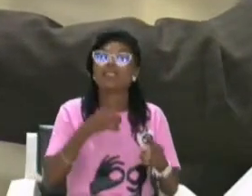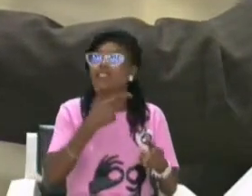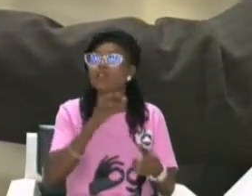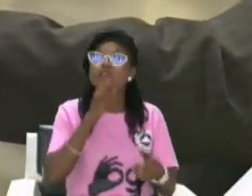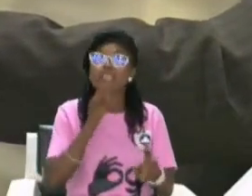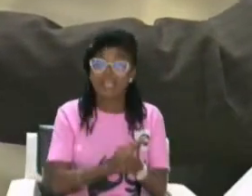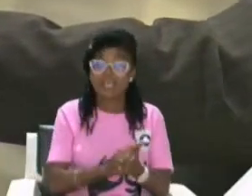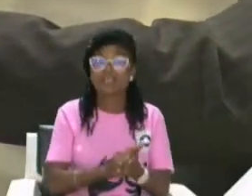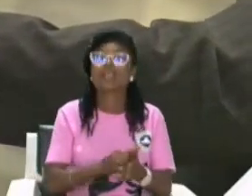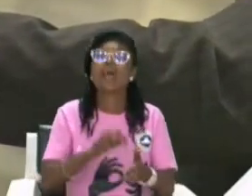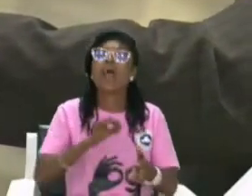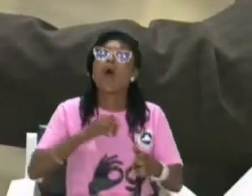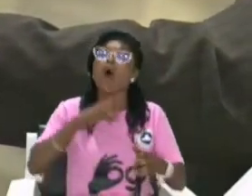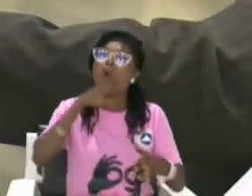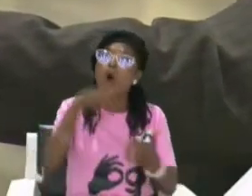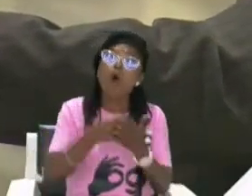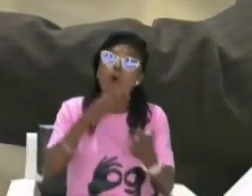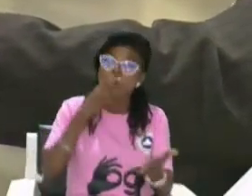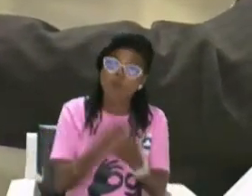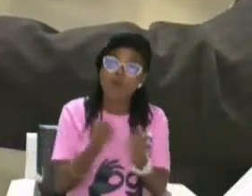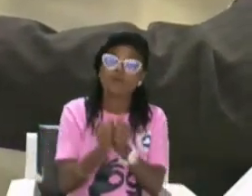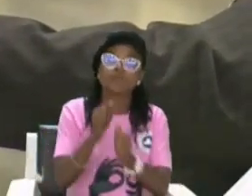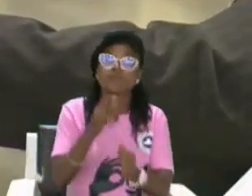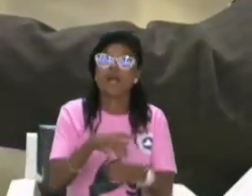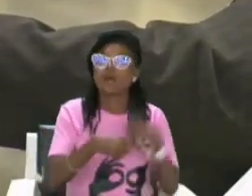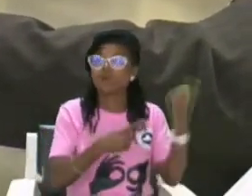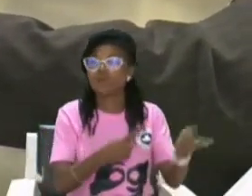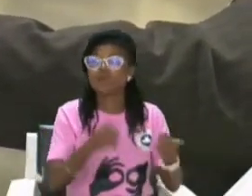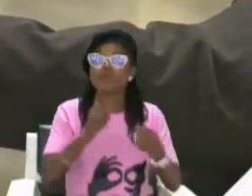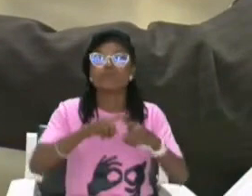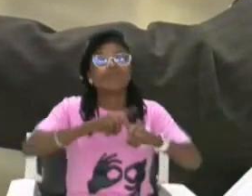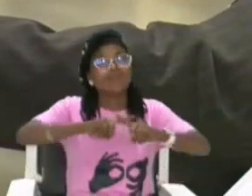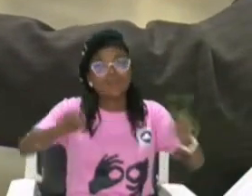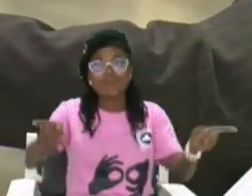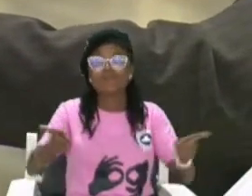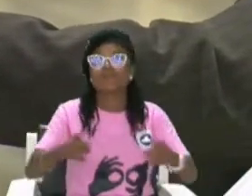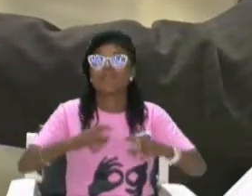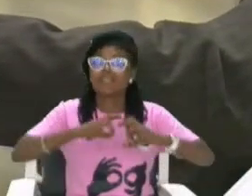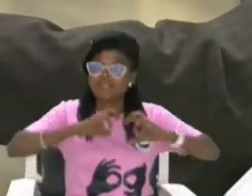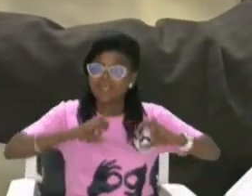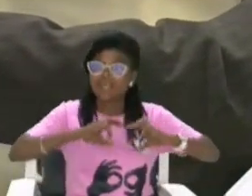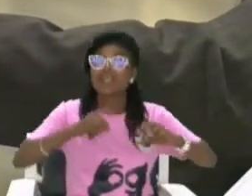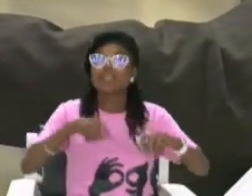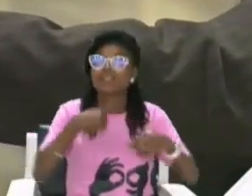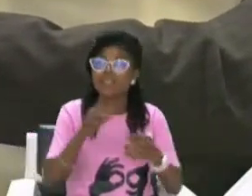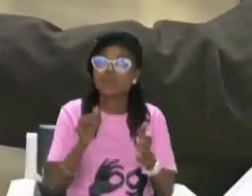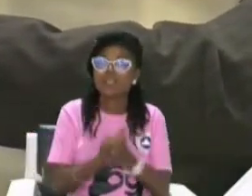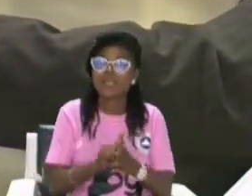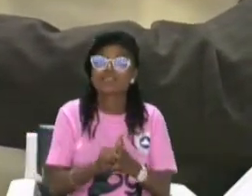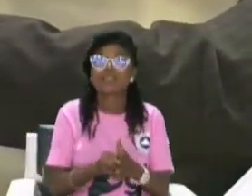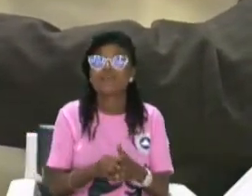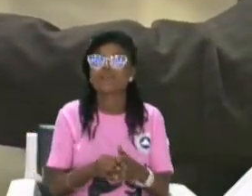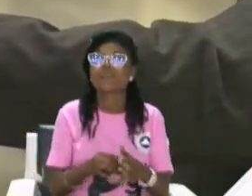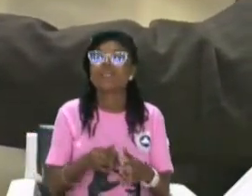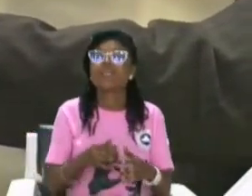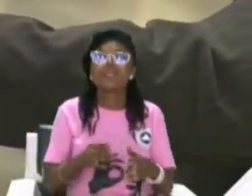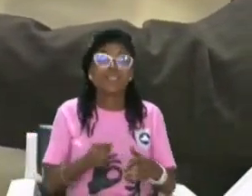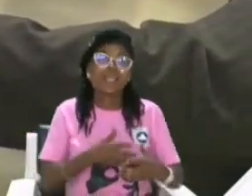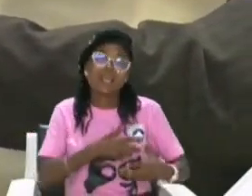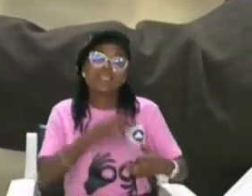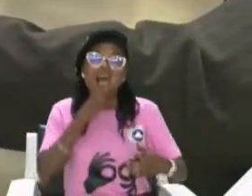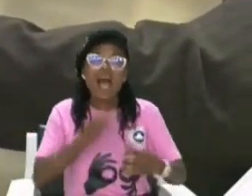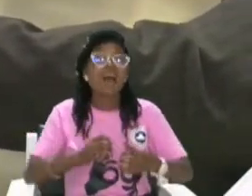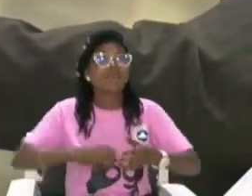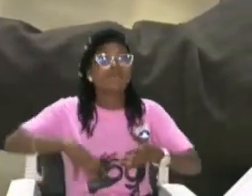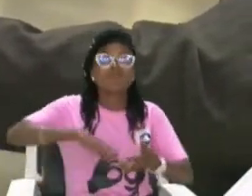was so excited. I was asked to go for a CT scan that looking at me, they know that the cancer has spread everywhere. I went for the CT